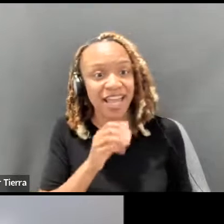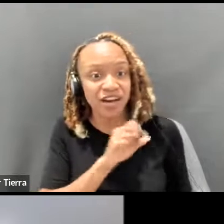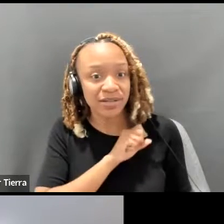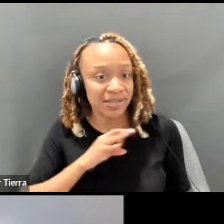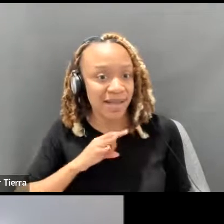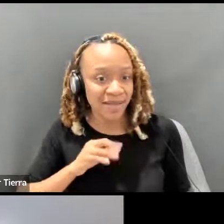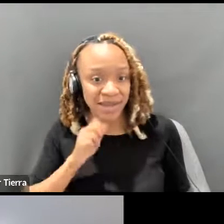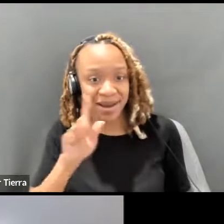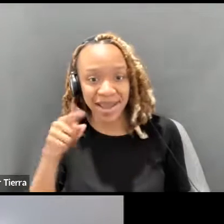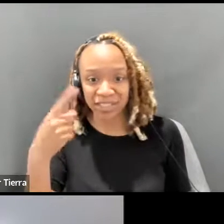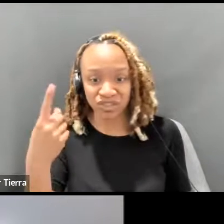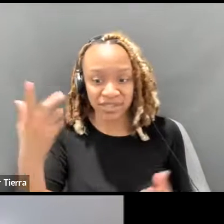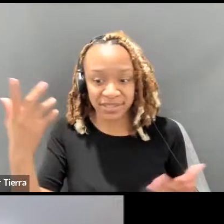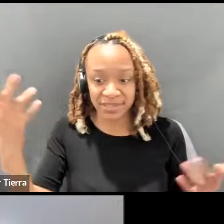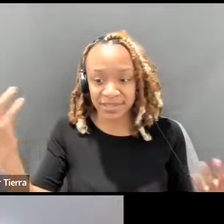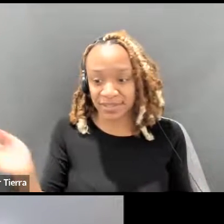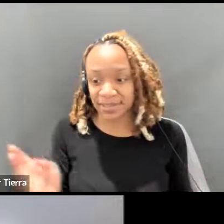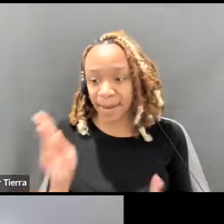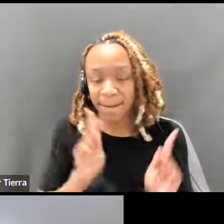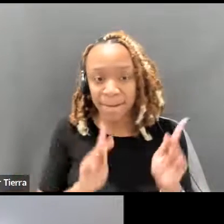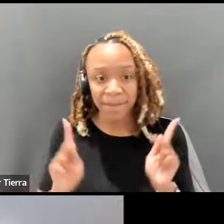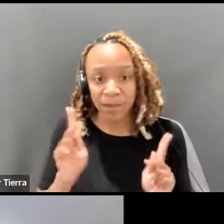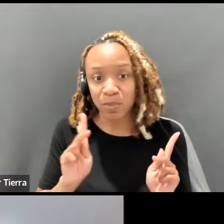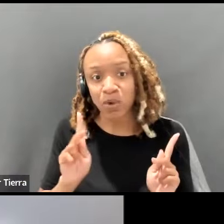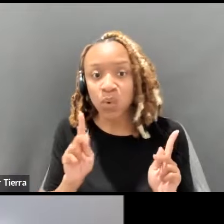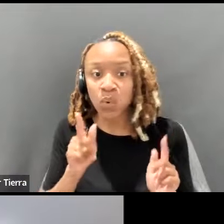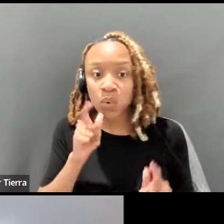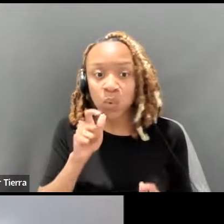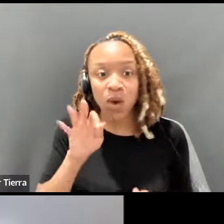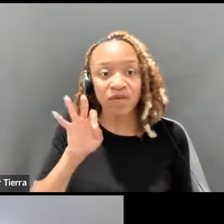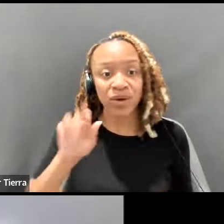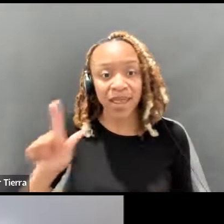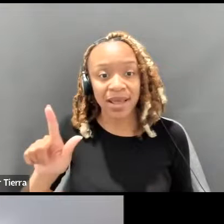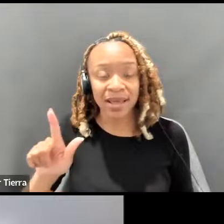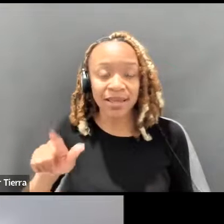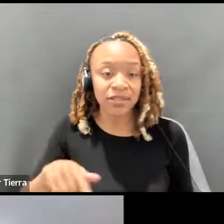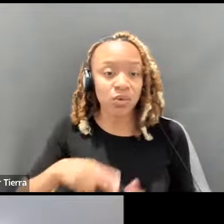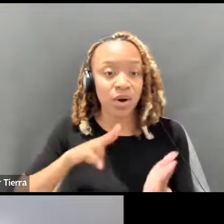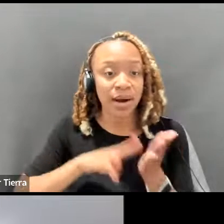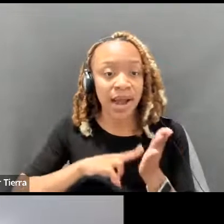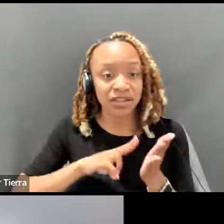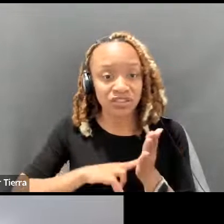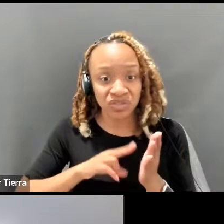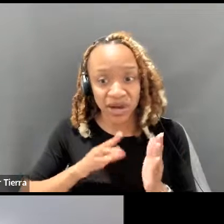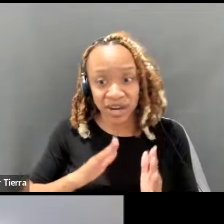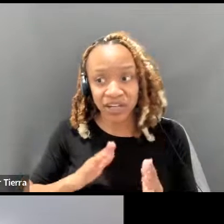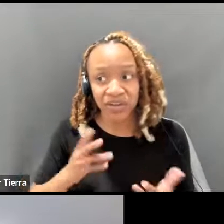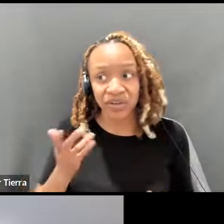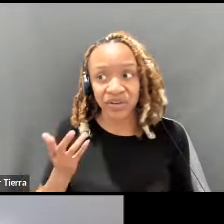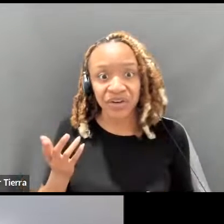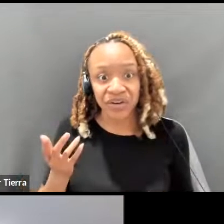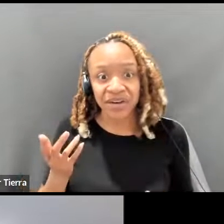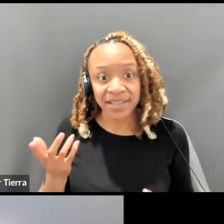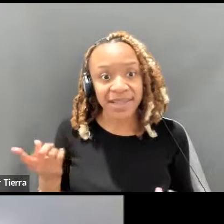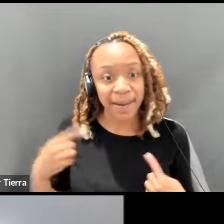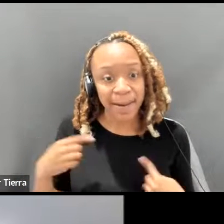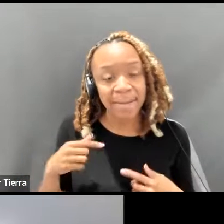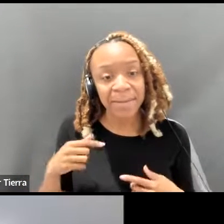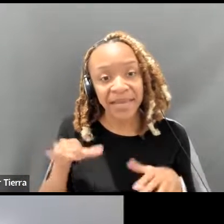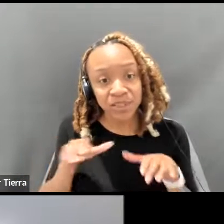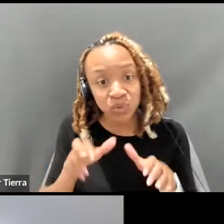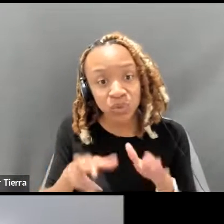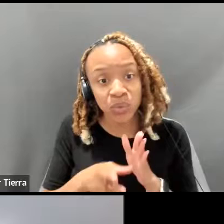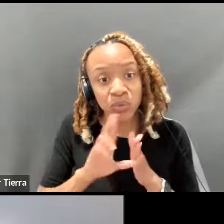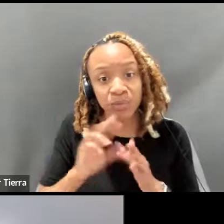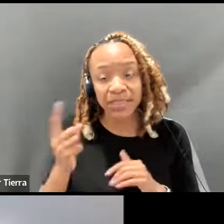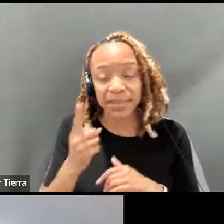just people who are freelancing or contractors that they have come out and conduct the reviews, and someone who's on